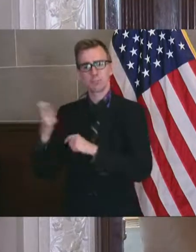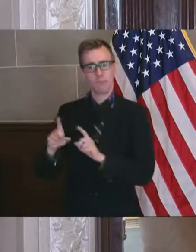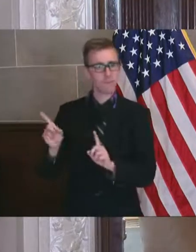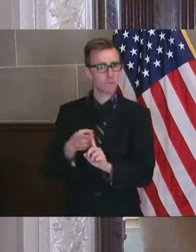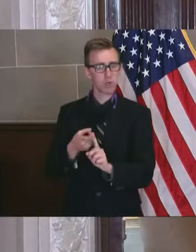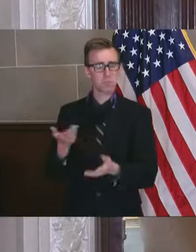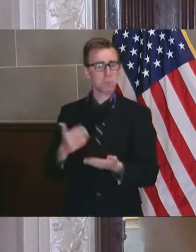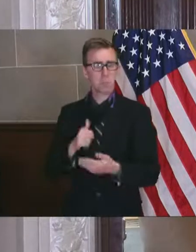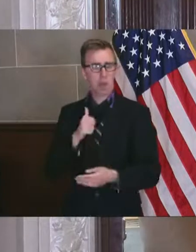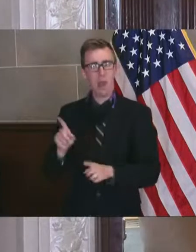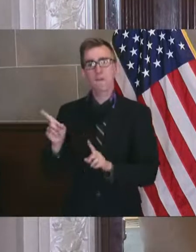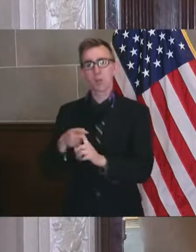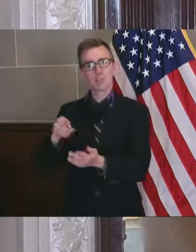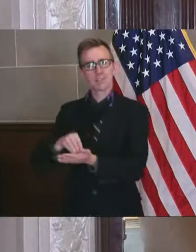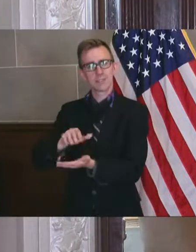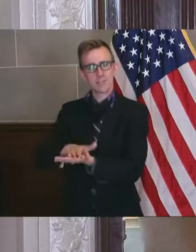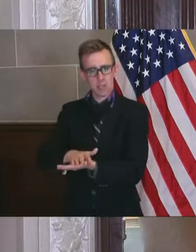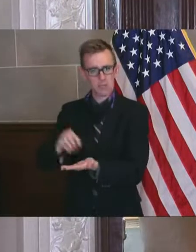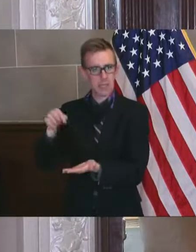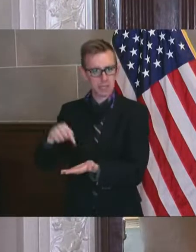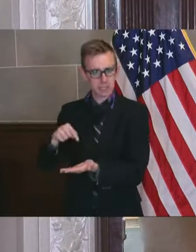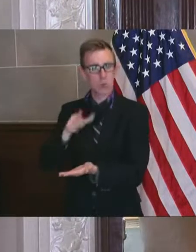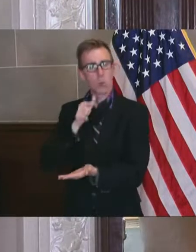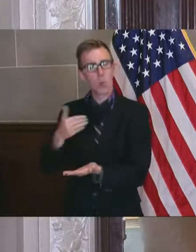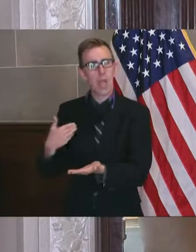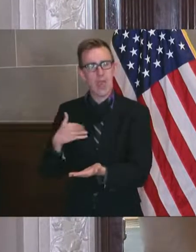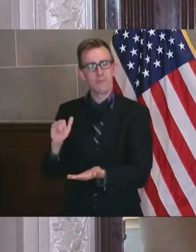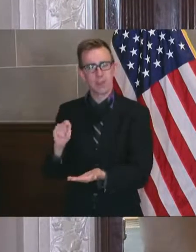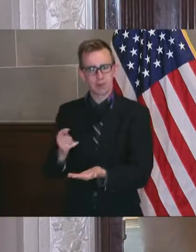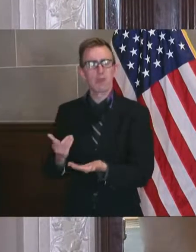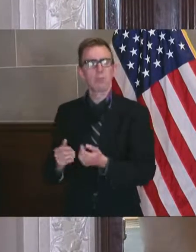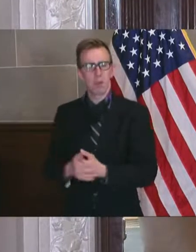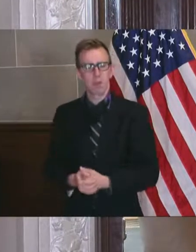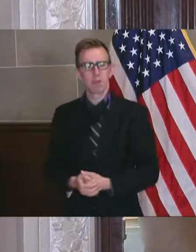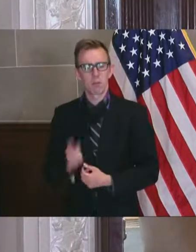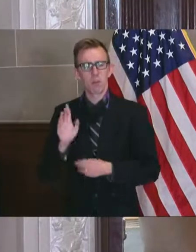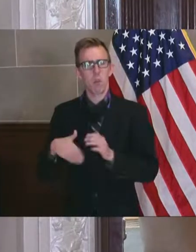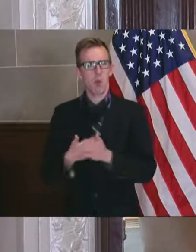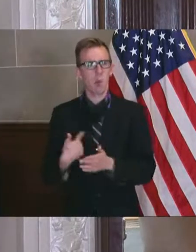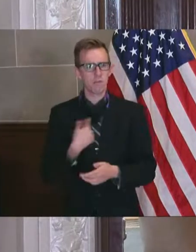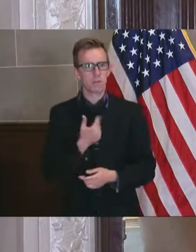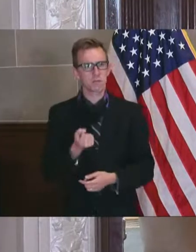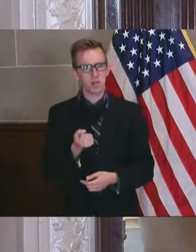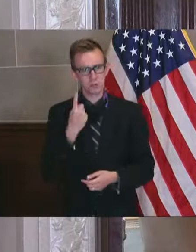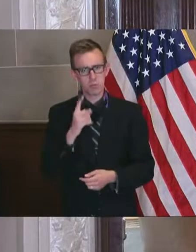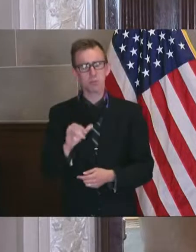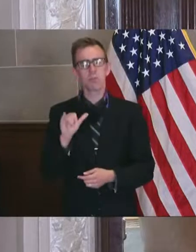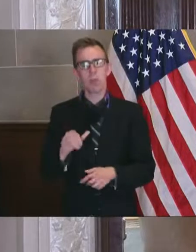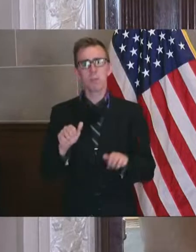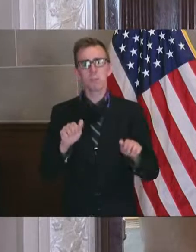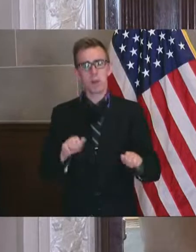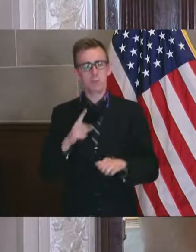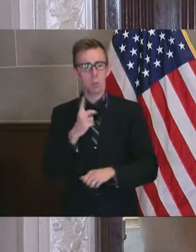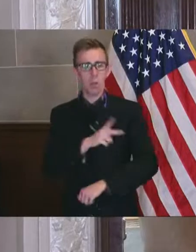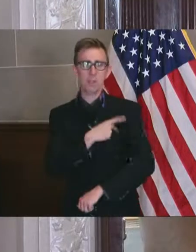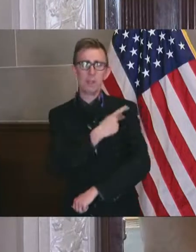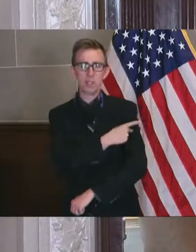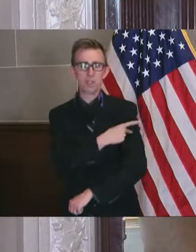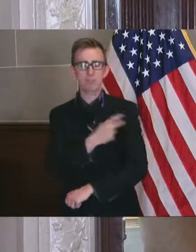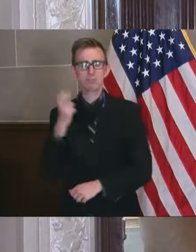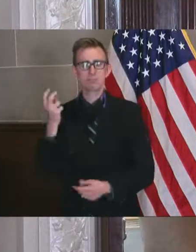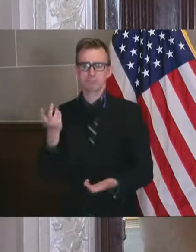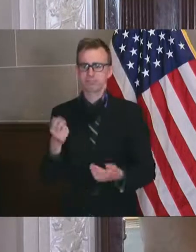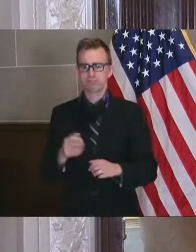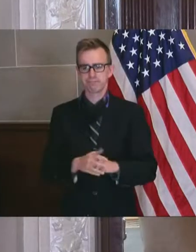patient. It's the first documented case we had. But, you know, I think all of us would understand that there may have been a patient who came in